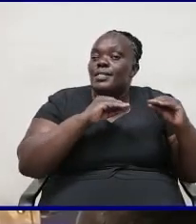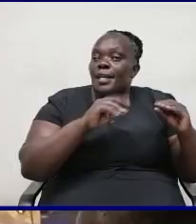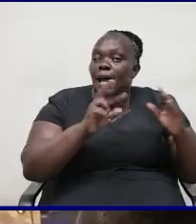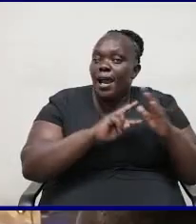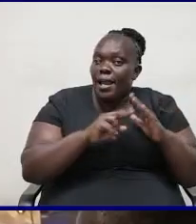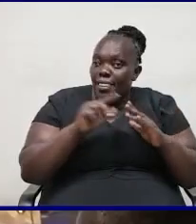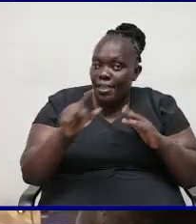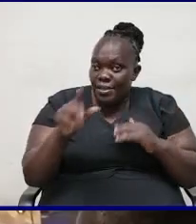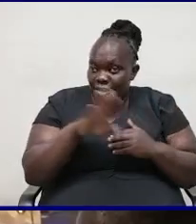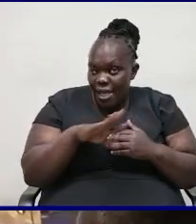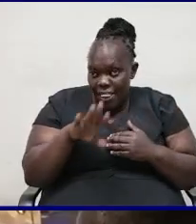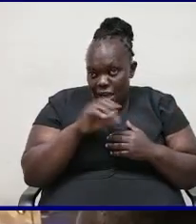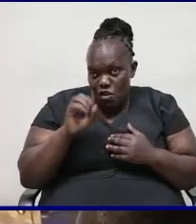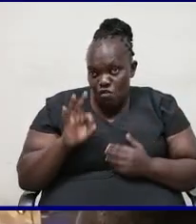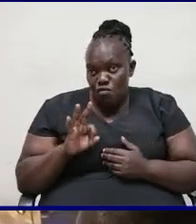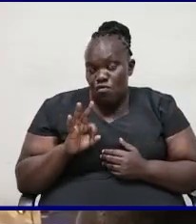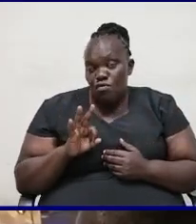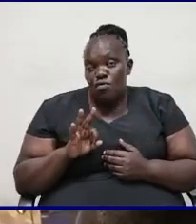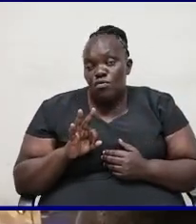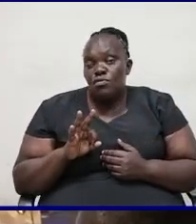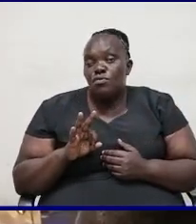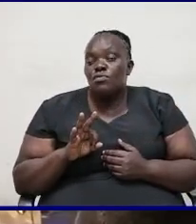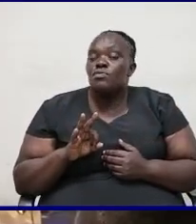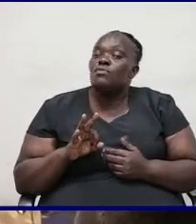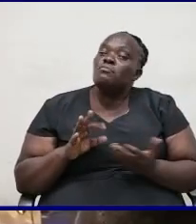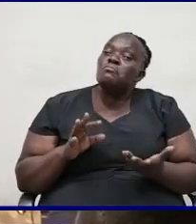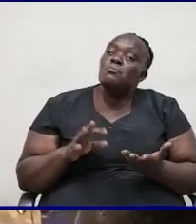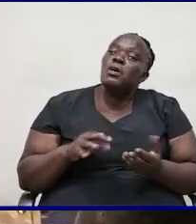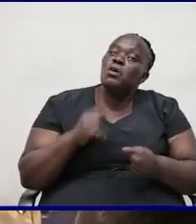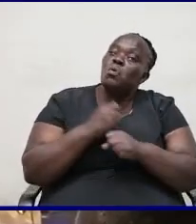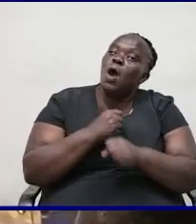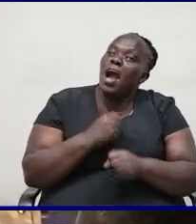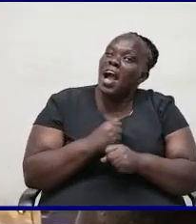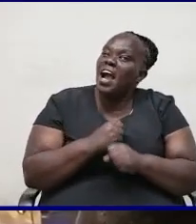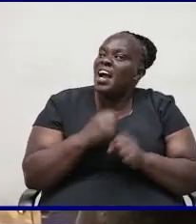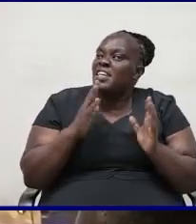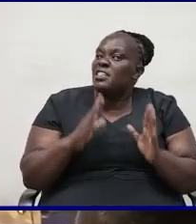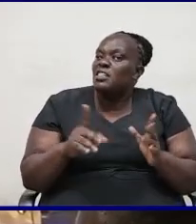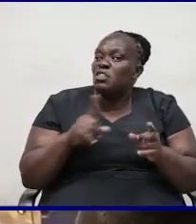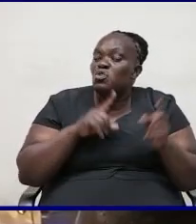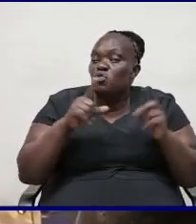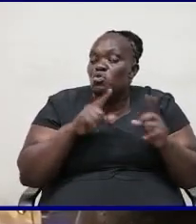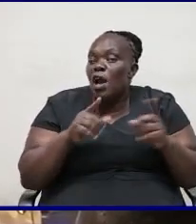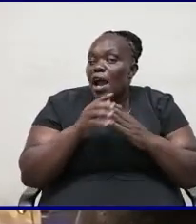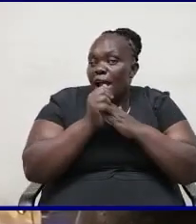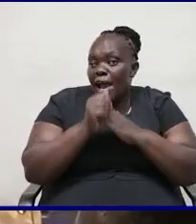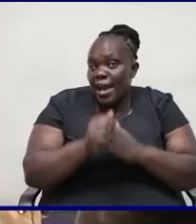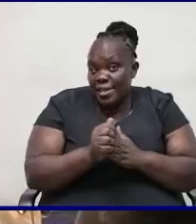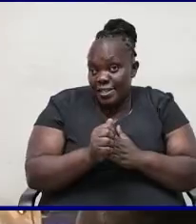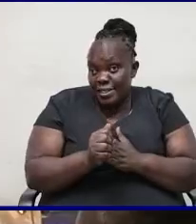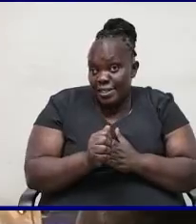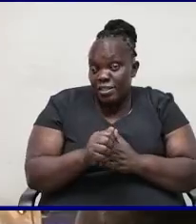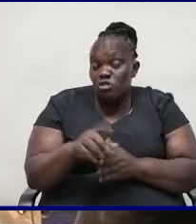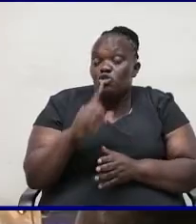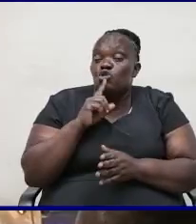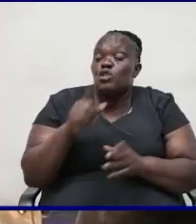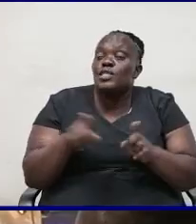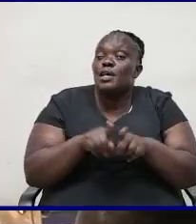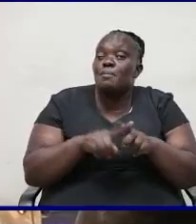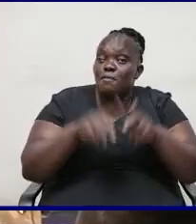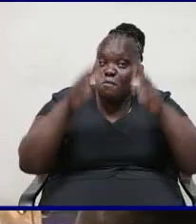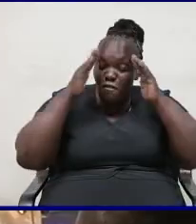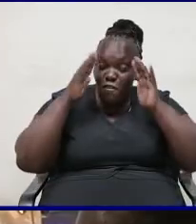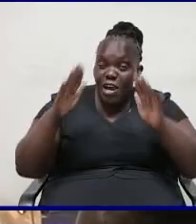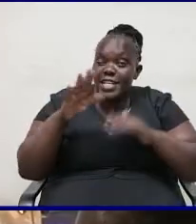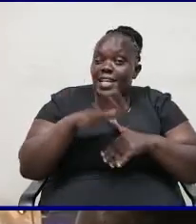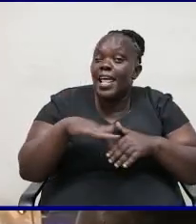under that component of be they chefs, be they waiters, be they tour guides, tour operators, and so on. So we are also focusing on